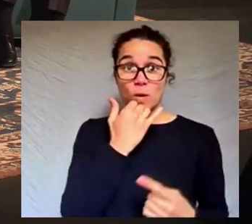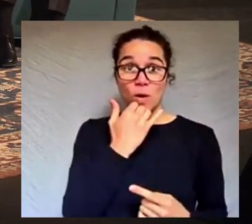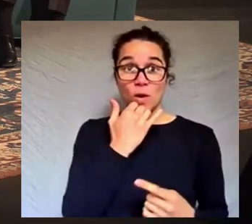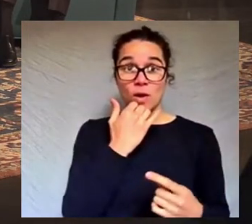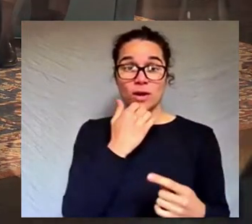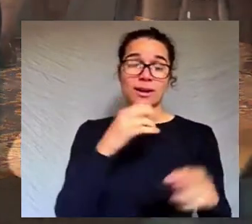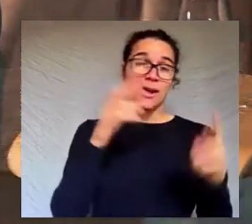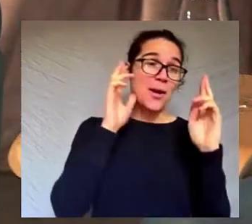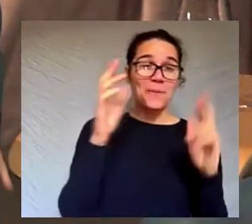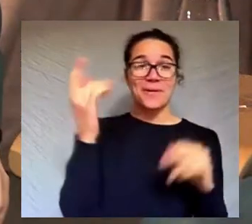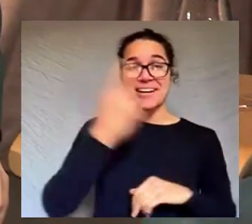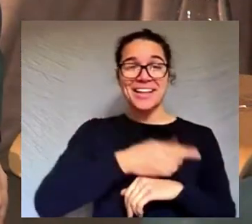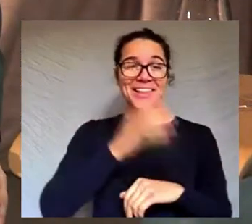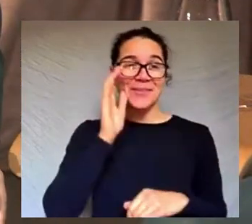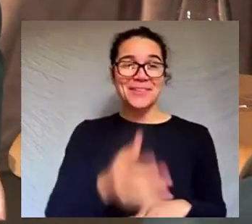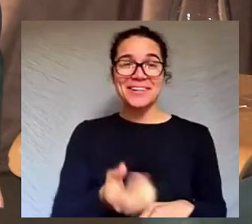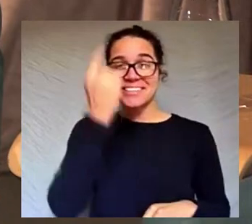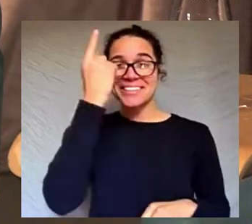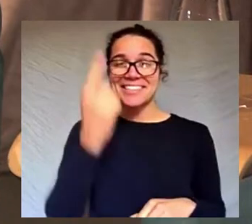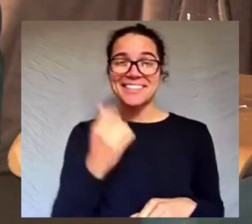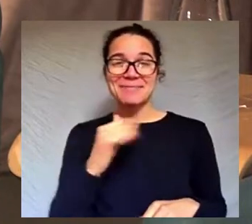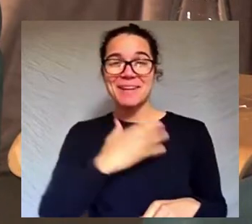ways.